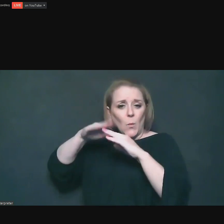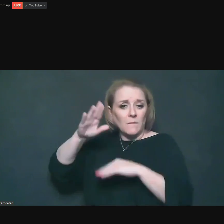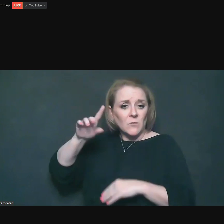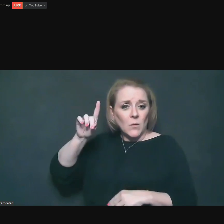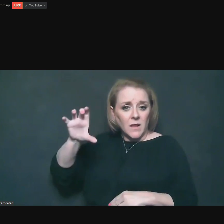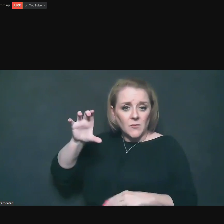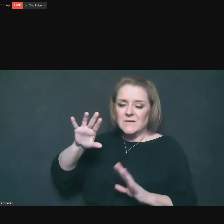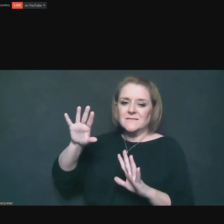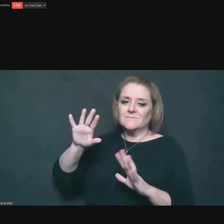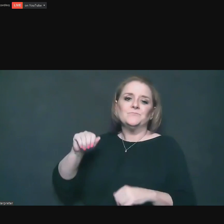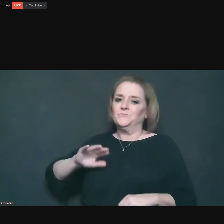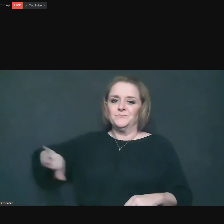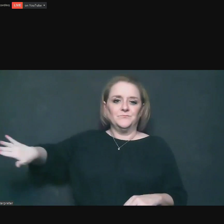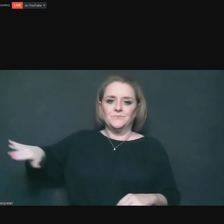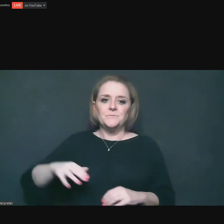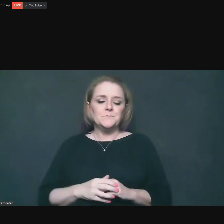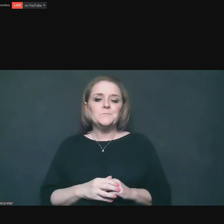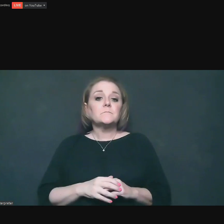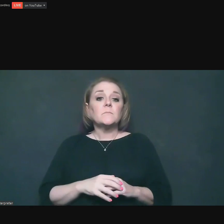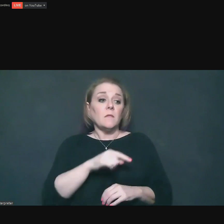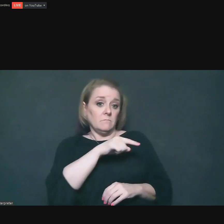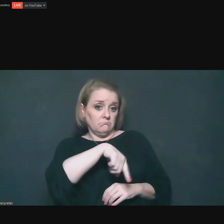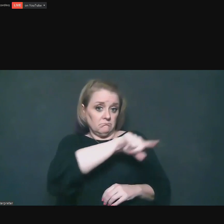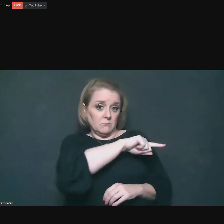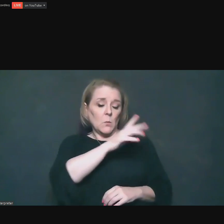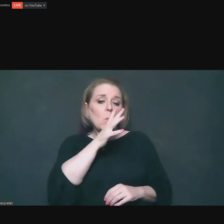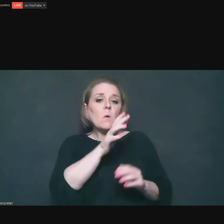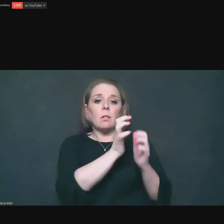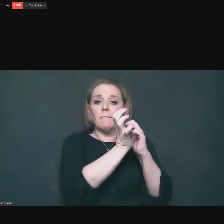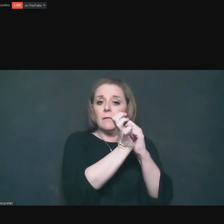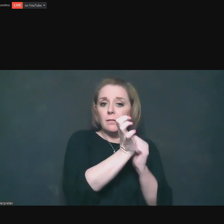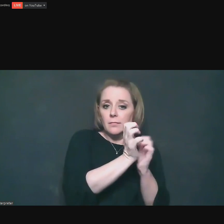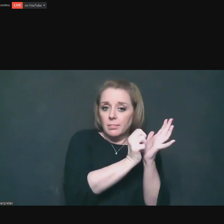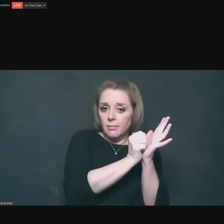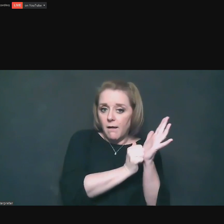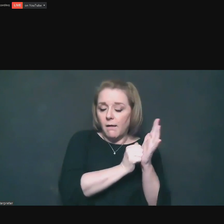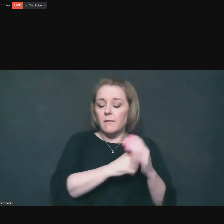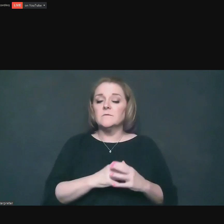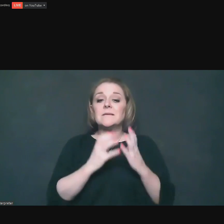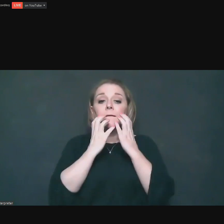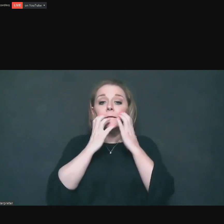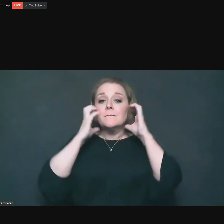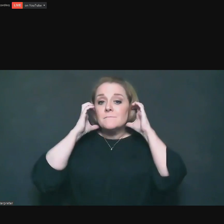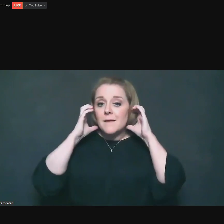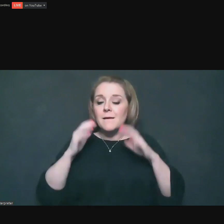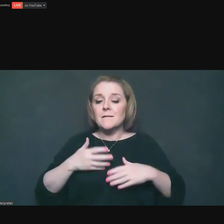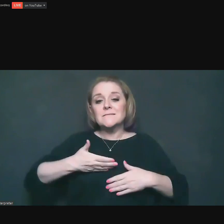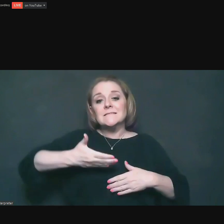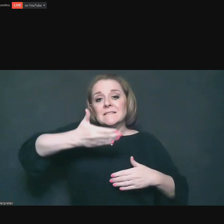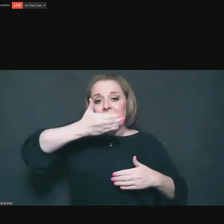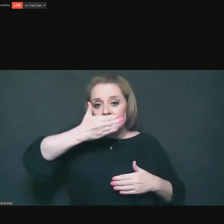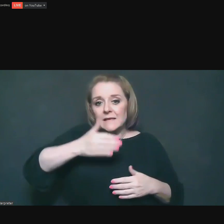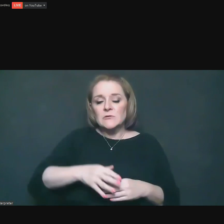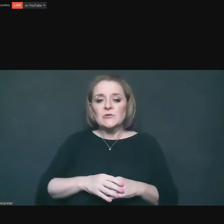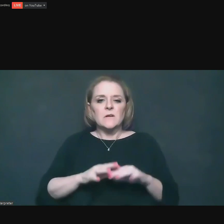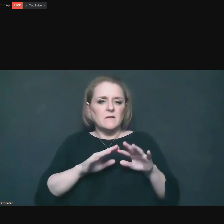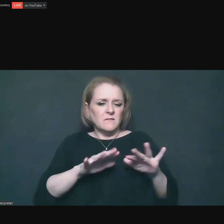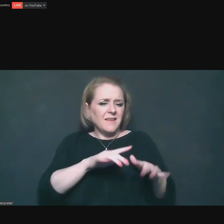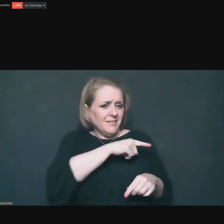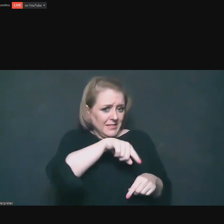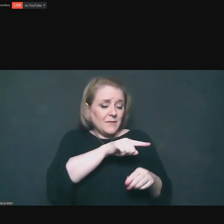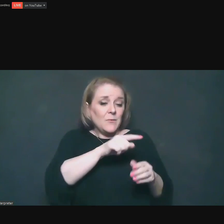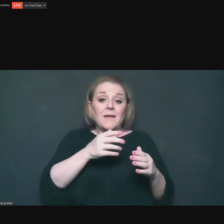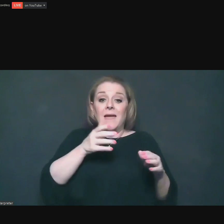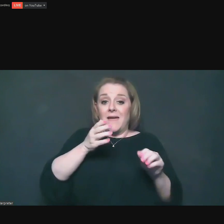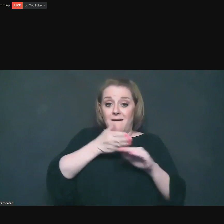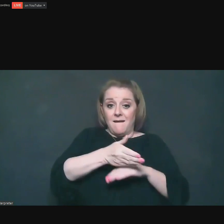things like, utilizing gloves and face masks and face shields and cleaning up and